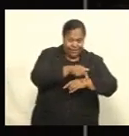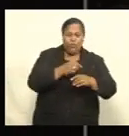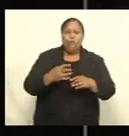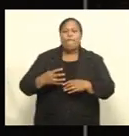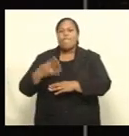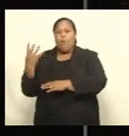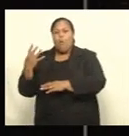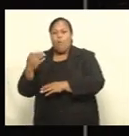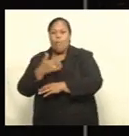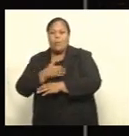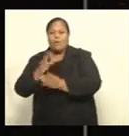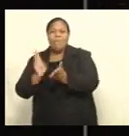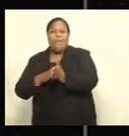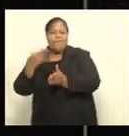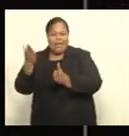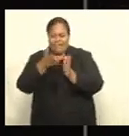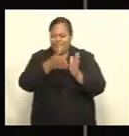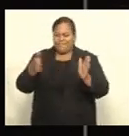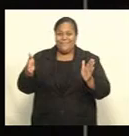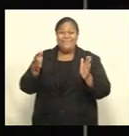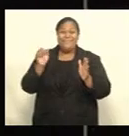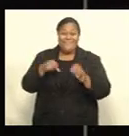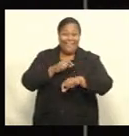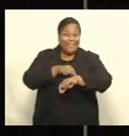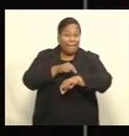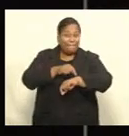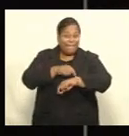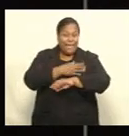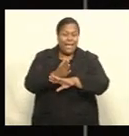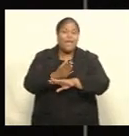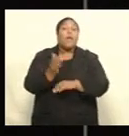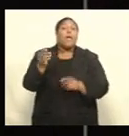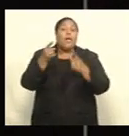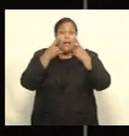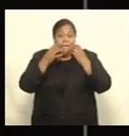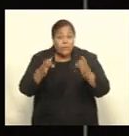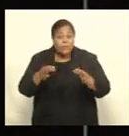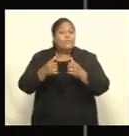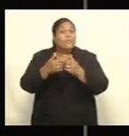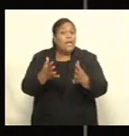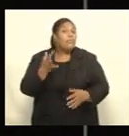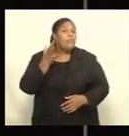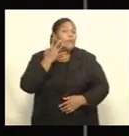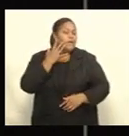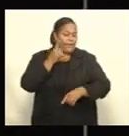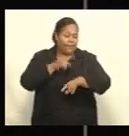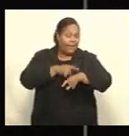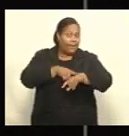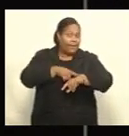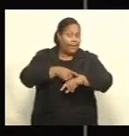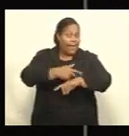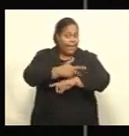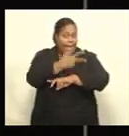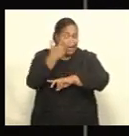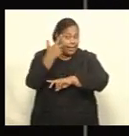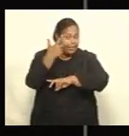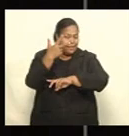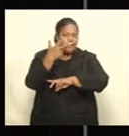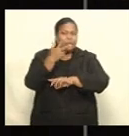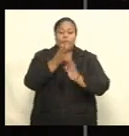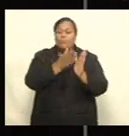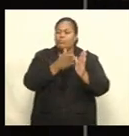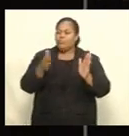a.m. Monday. Just re-emphasizing that the curfew starts at 8 p.m. and ends at 4 a.m. on